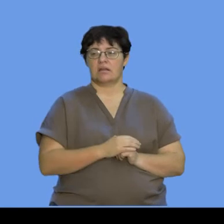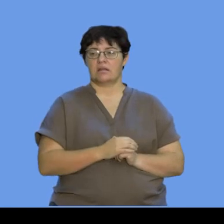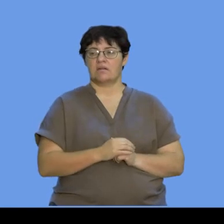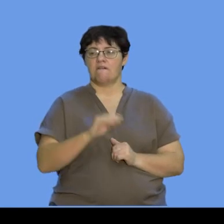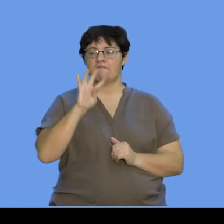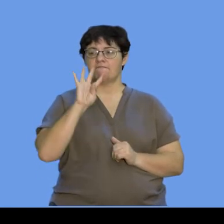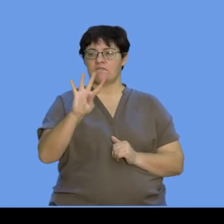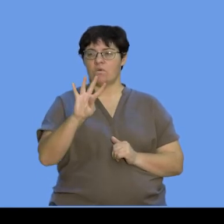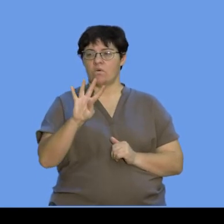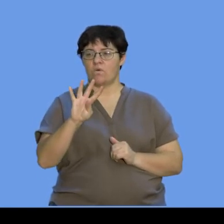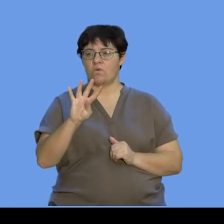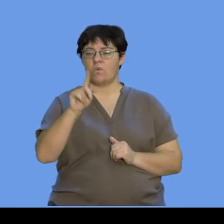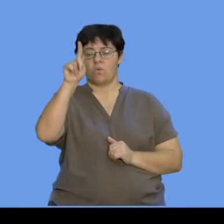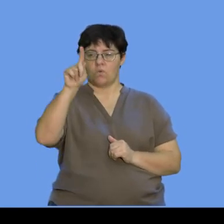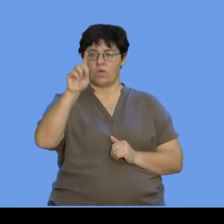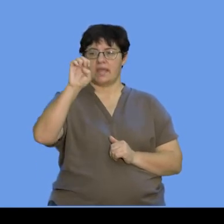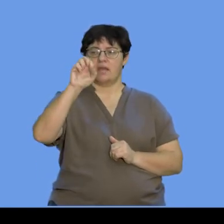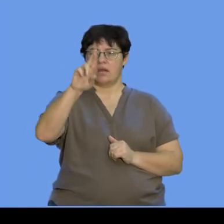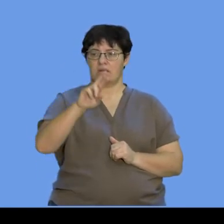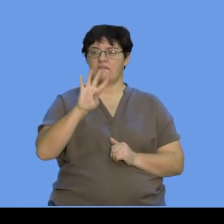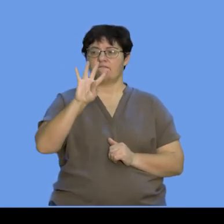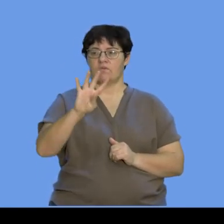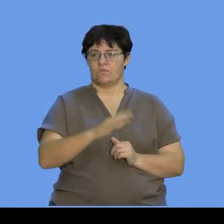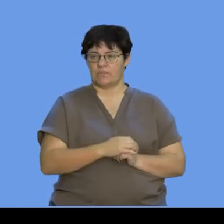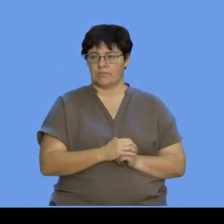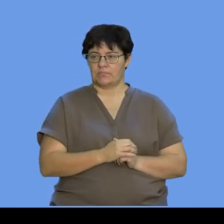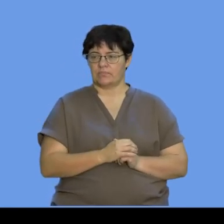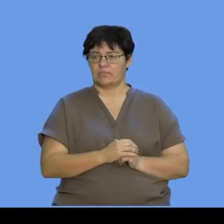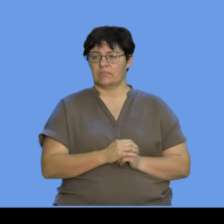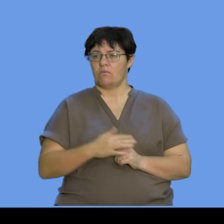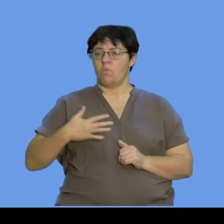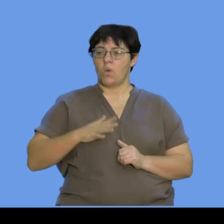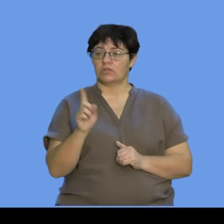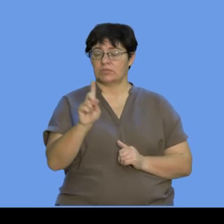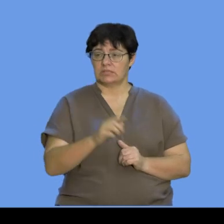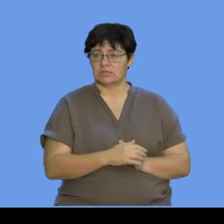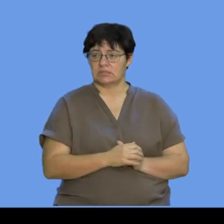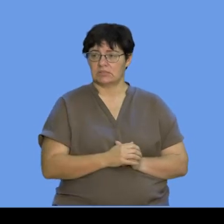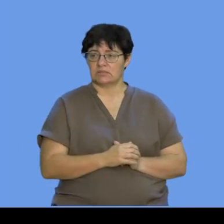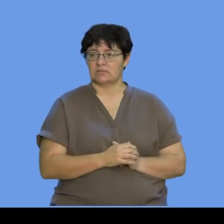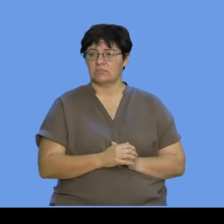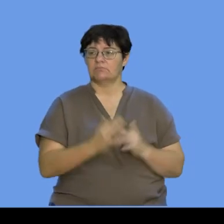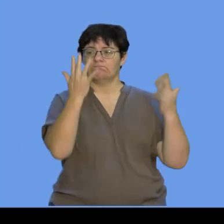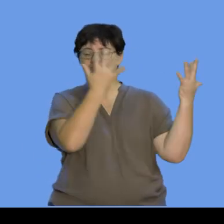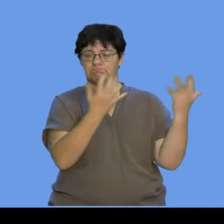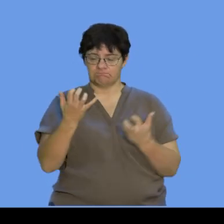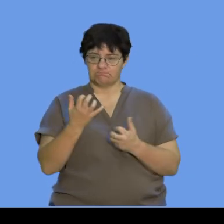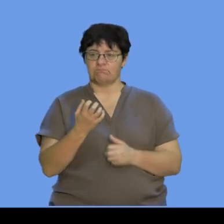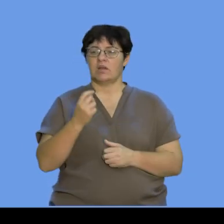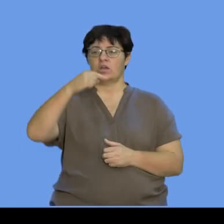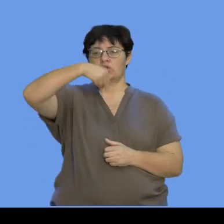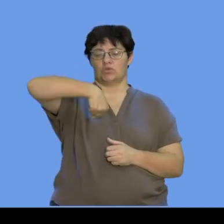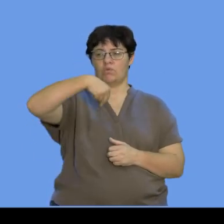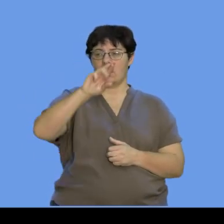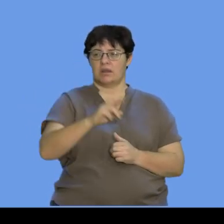ER is 4 units, so my ER is 4 units. What do they want? We need to calculate